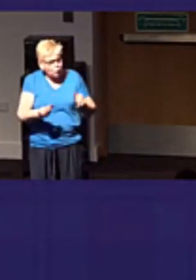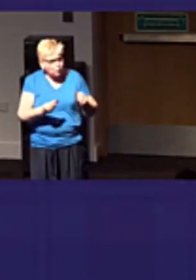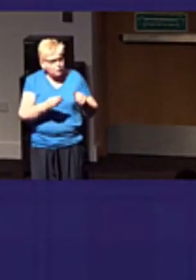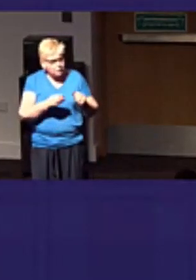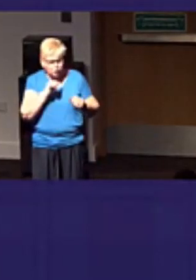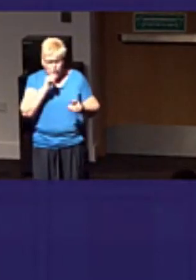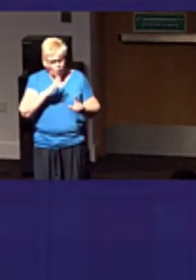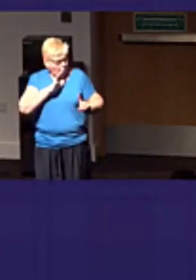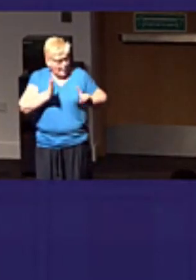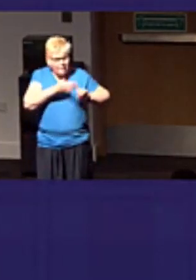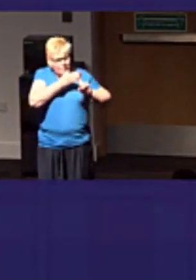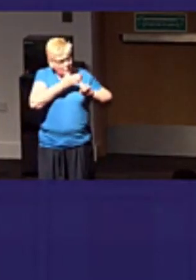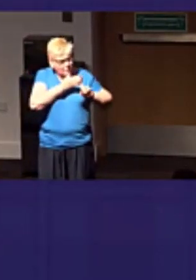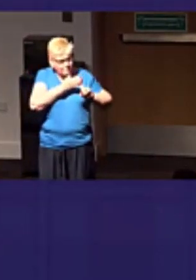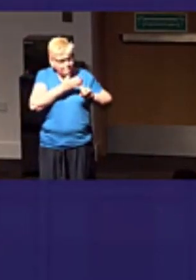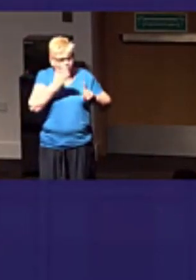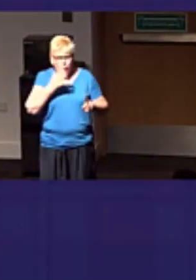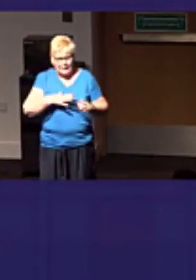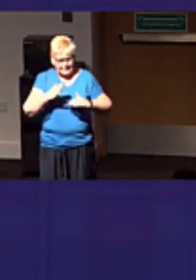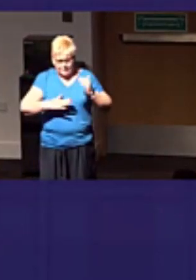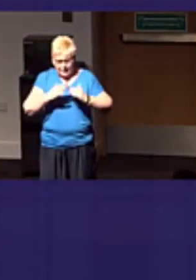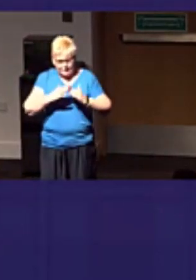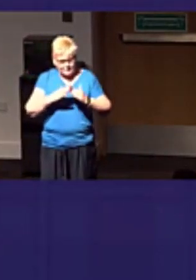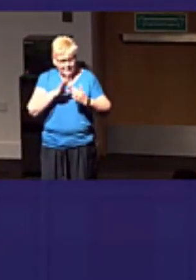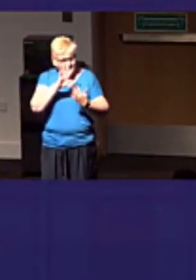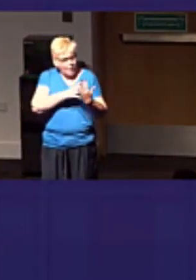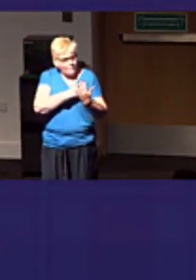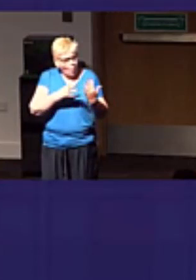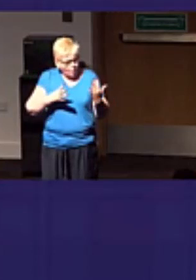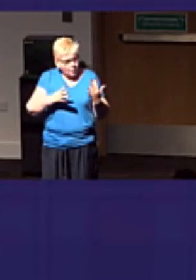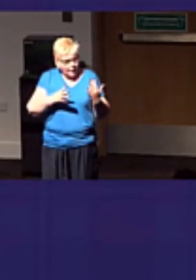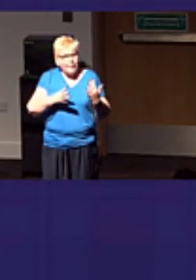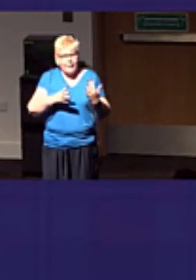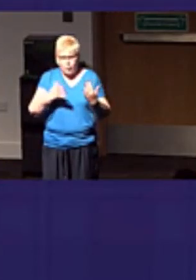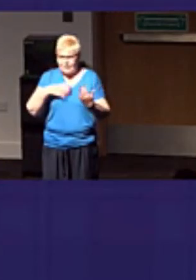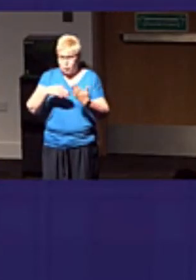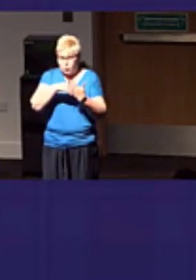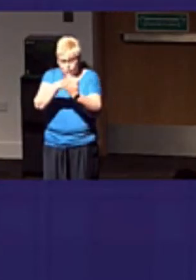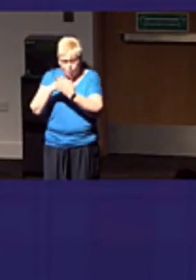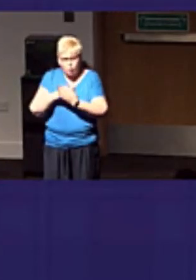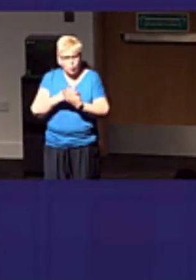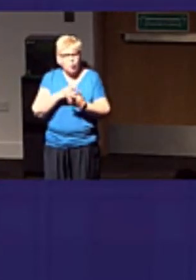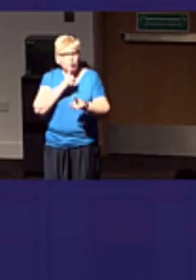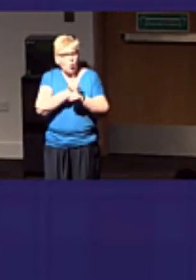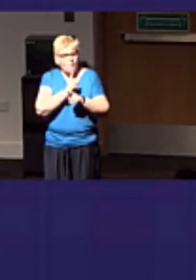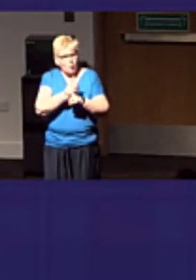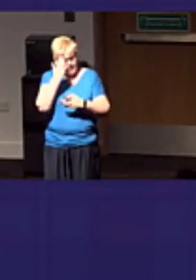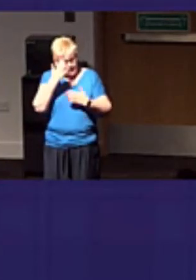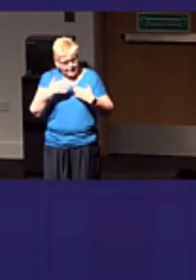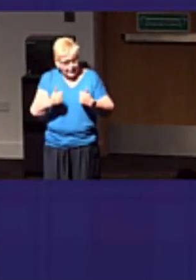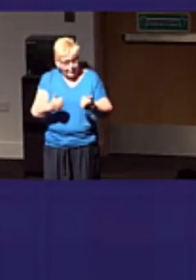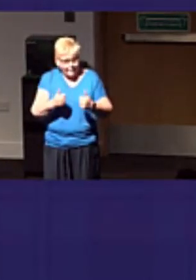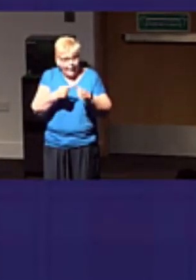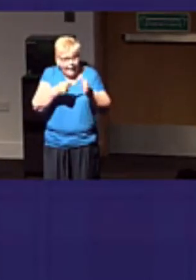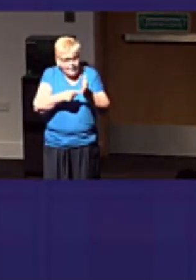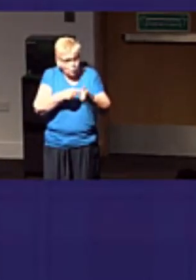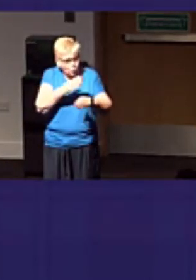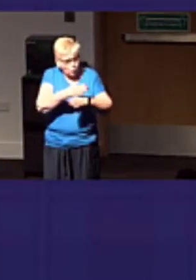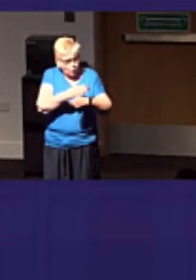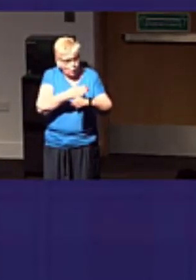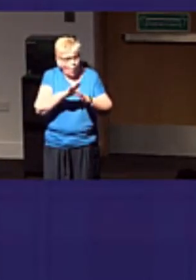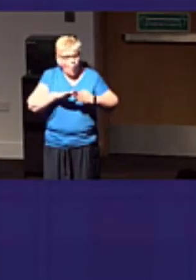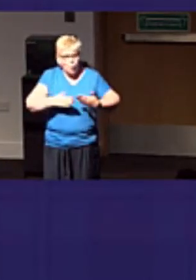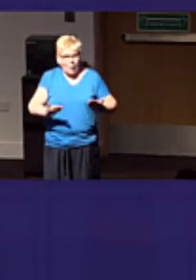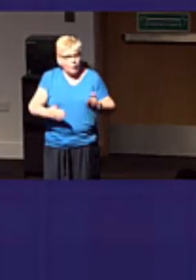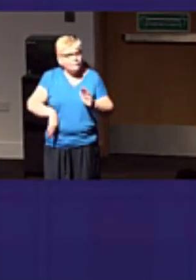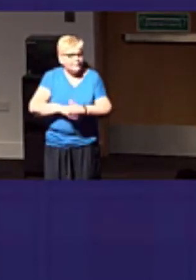right? We're going to build a framework, and then we're going to share it with everyone so we can talk about mental health at work without getting